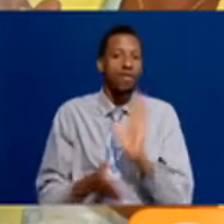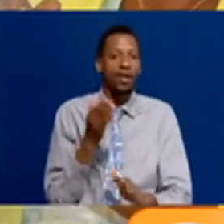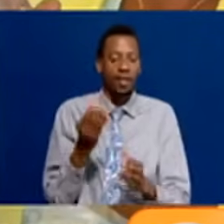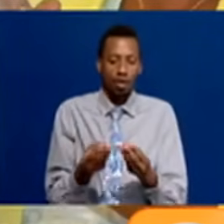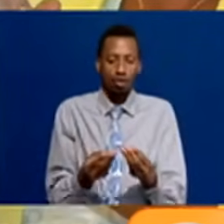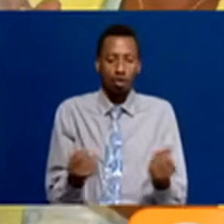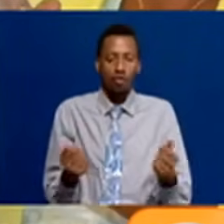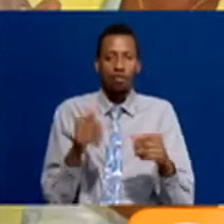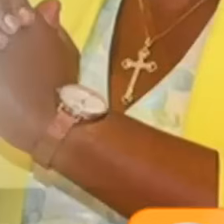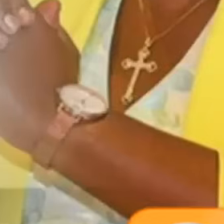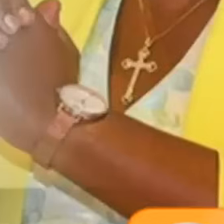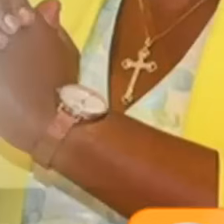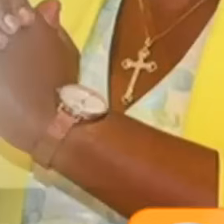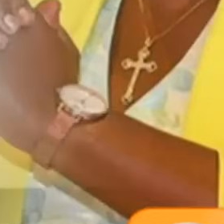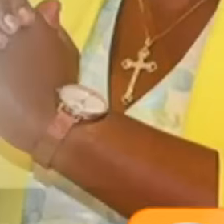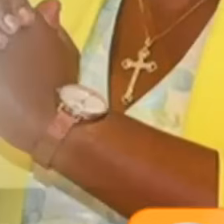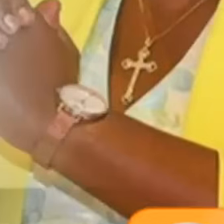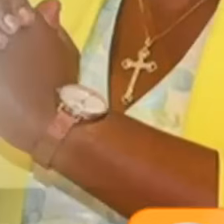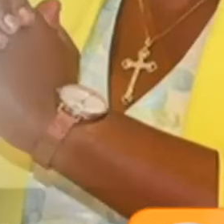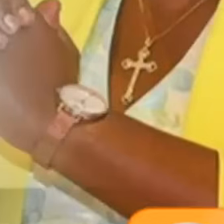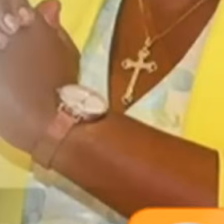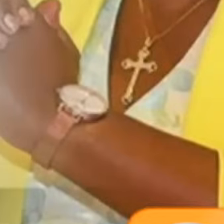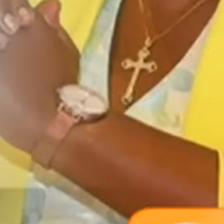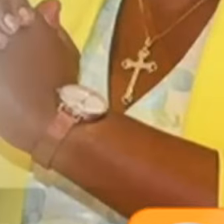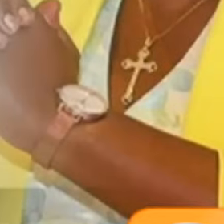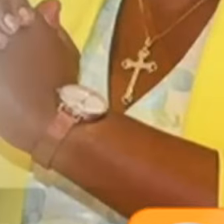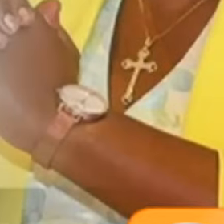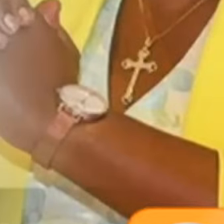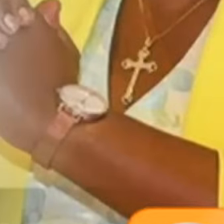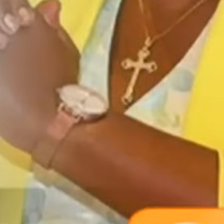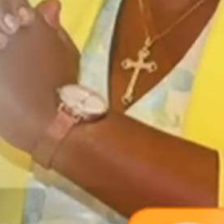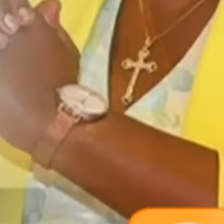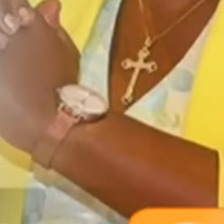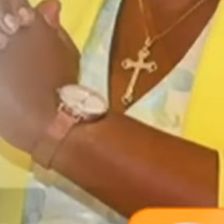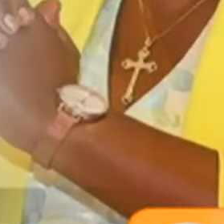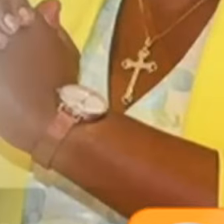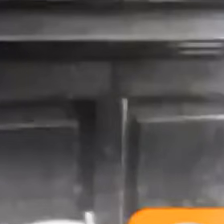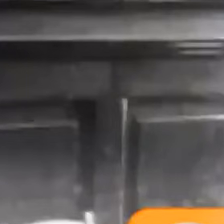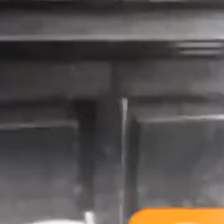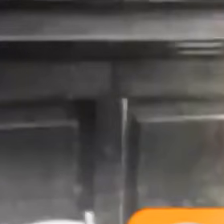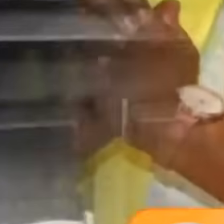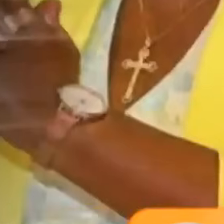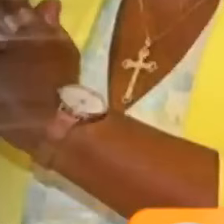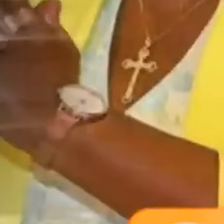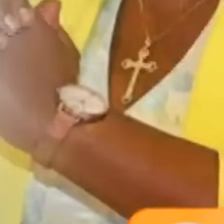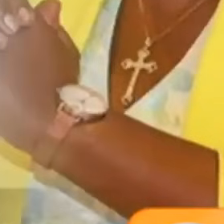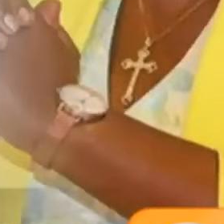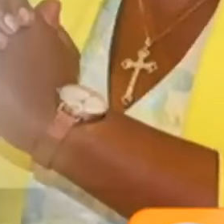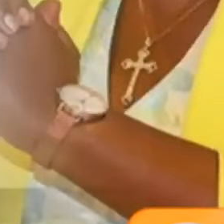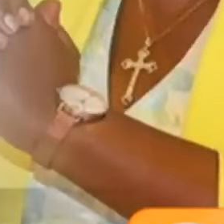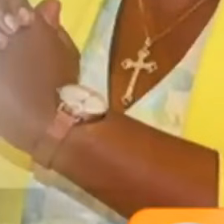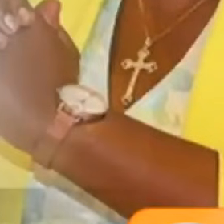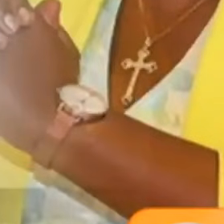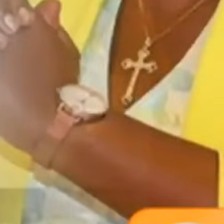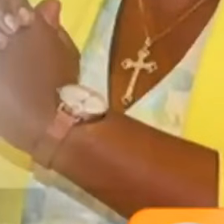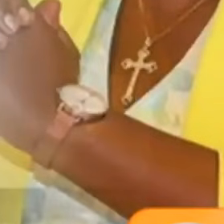in the impeachment of the applicant. This is because of the strict timelines provided by the law. The bench further stated in